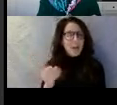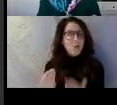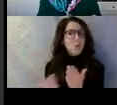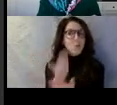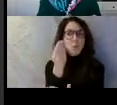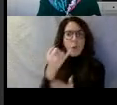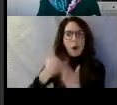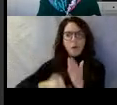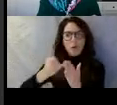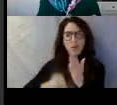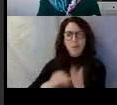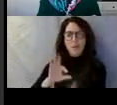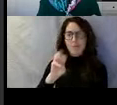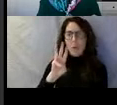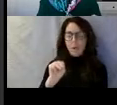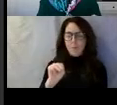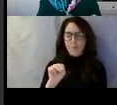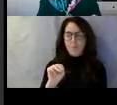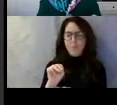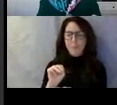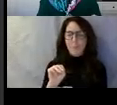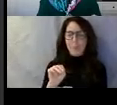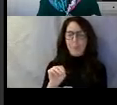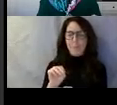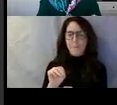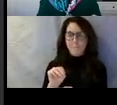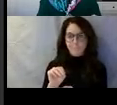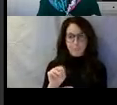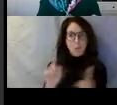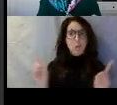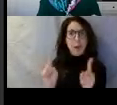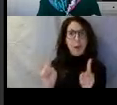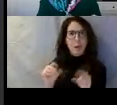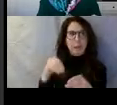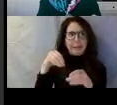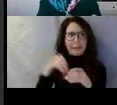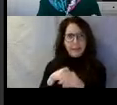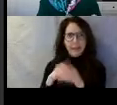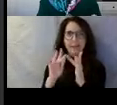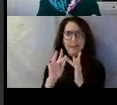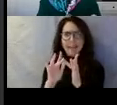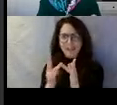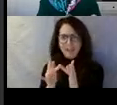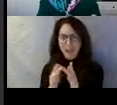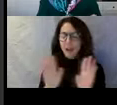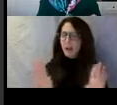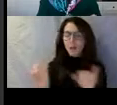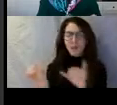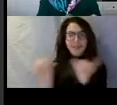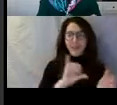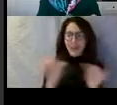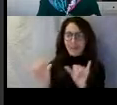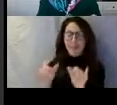art form that exists in the internet. And so those are different things. Like, we might have